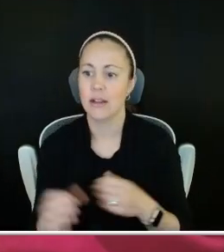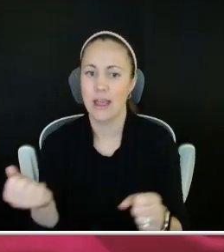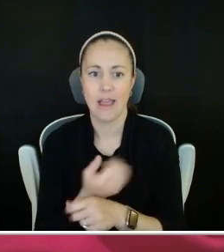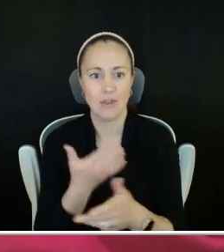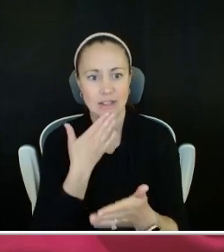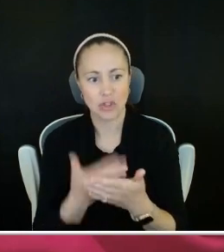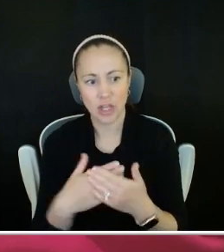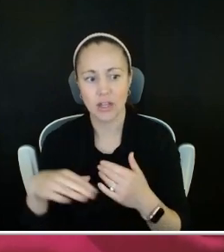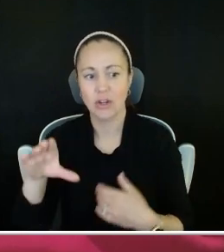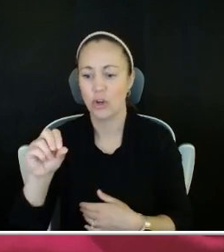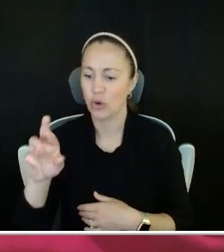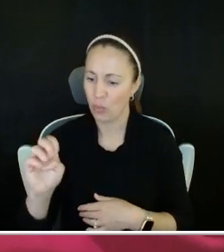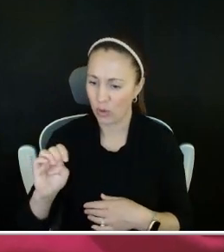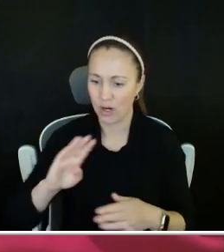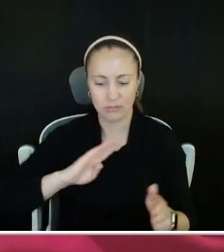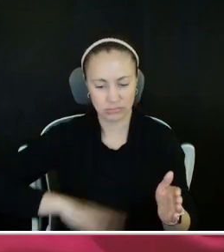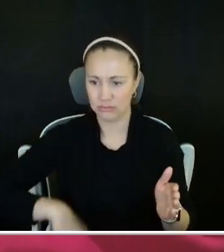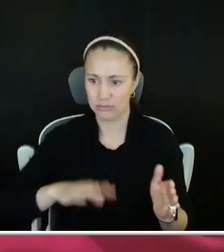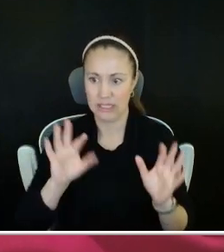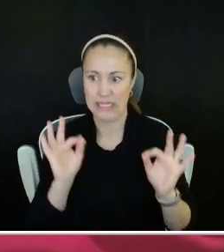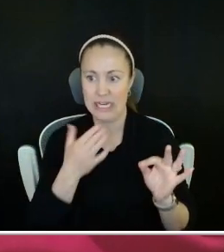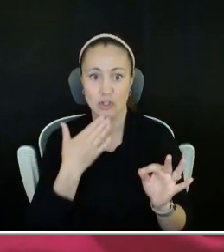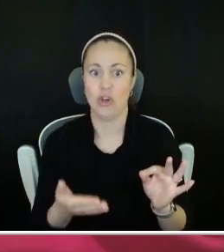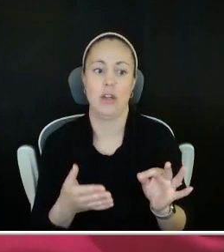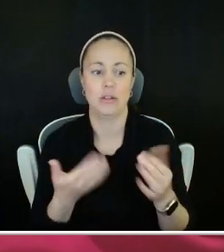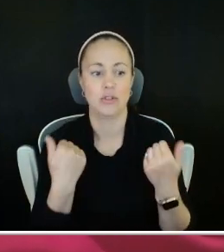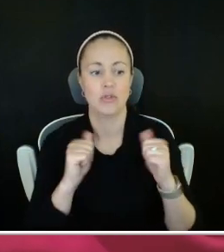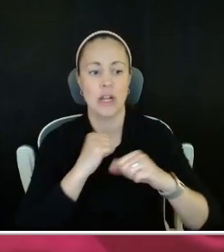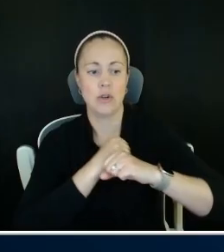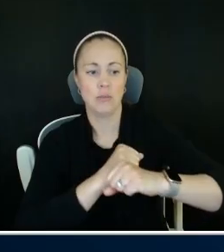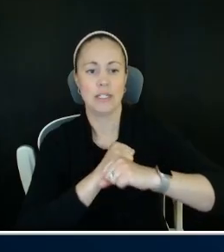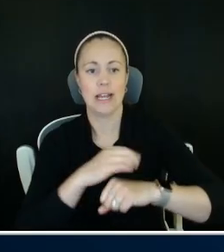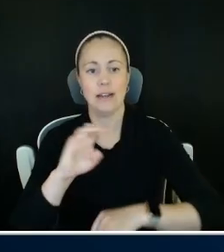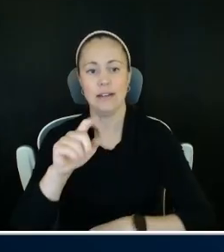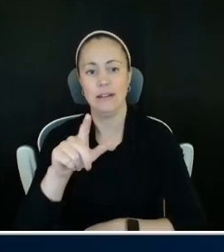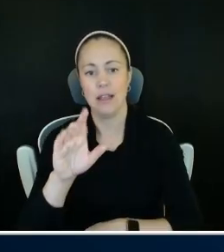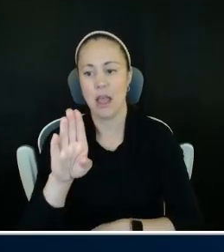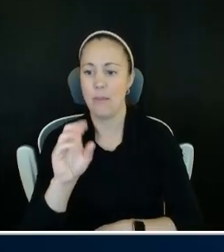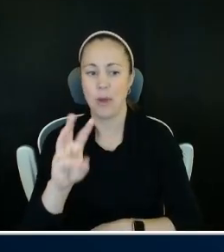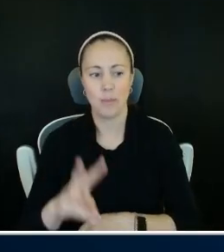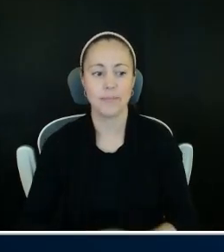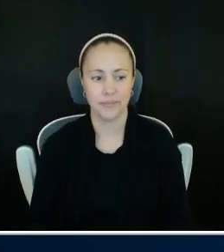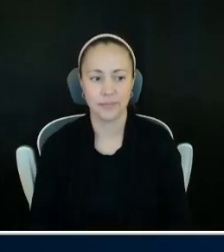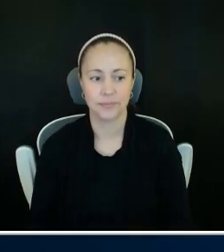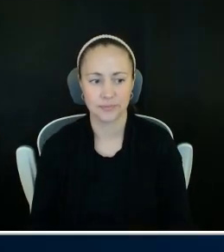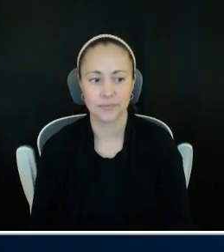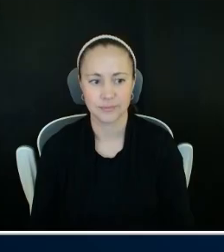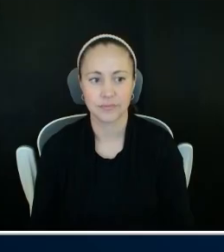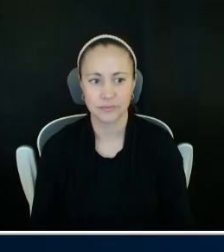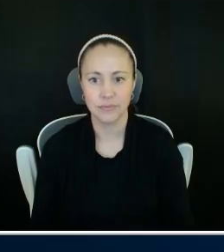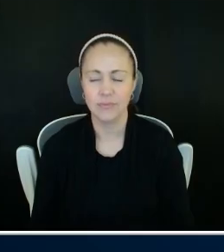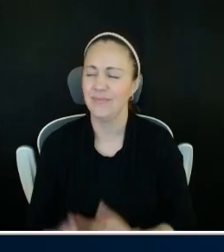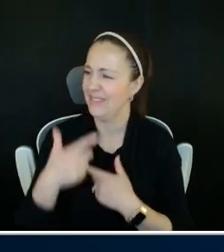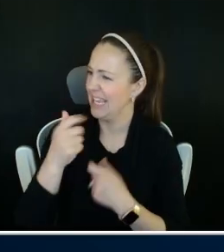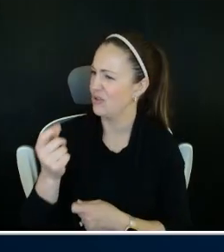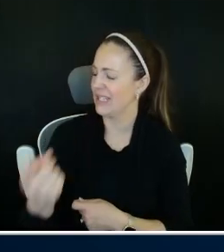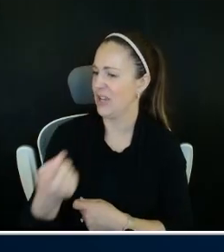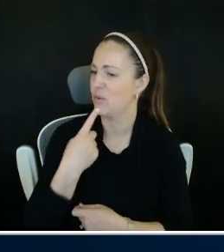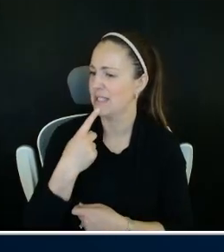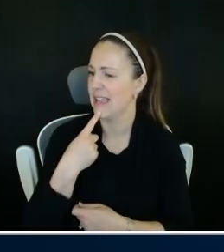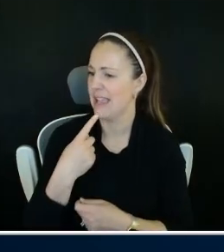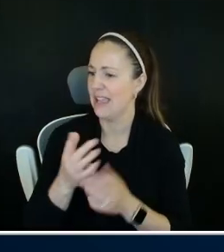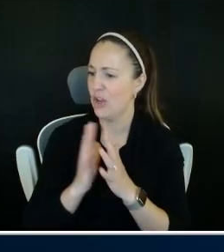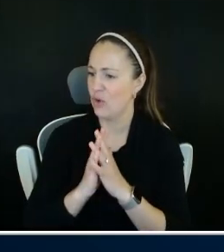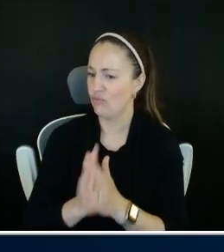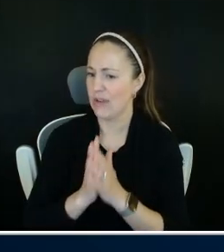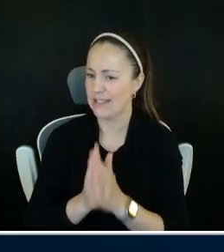lower half is good to protect the elbow. It's interesting that you say wrestling because we associate it.